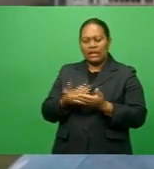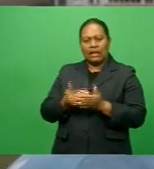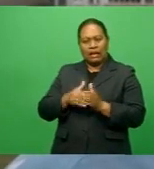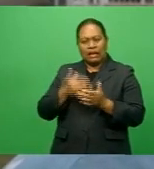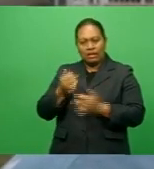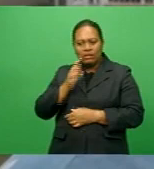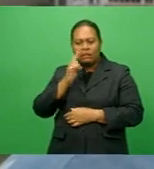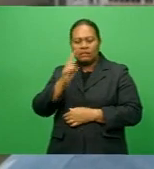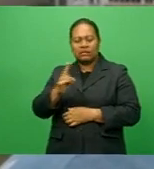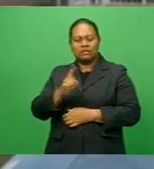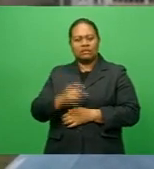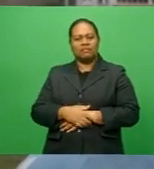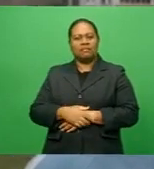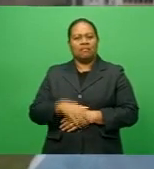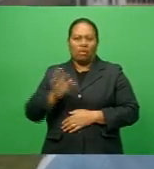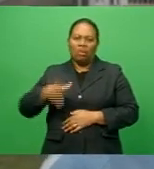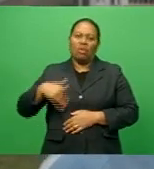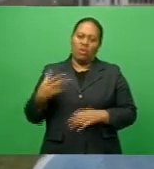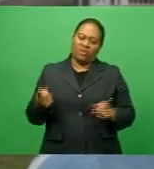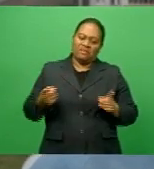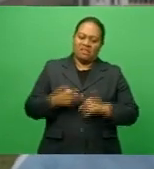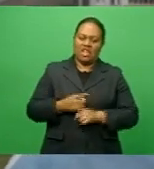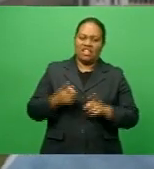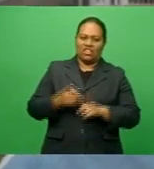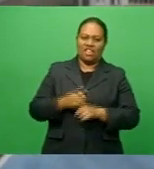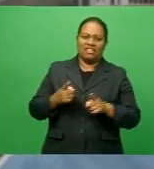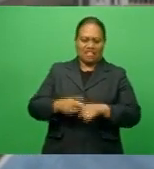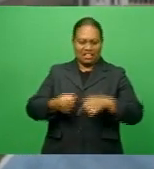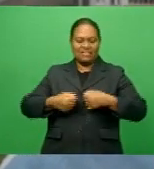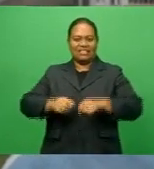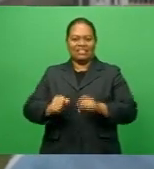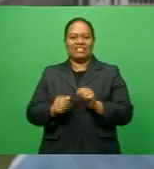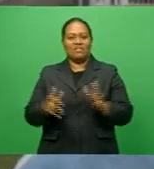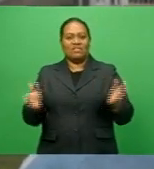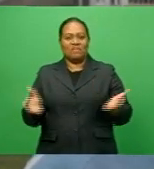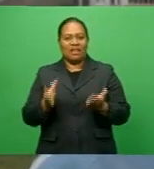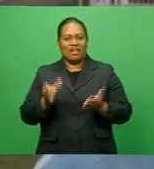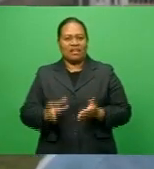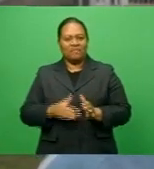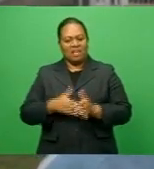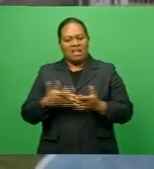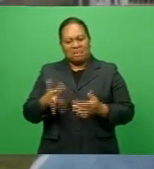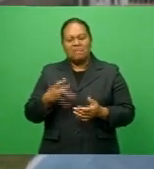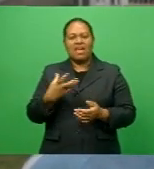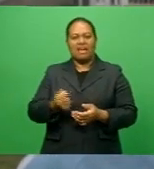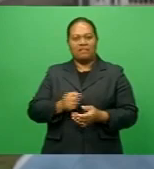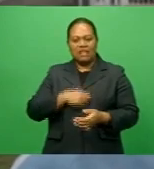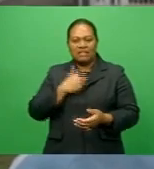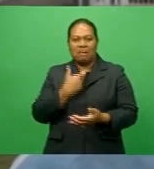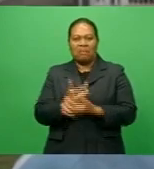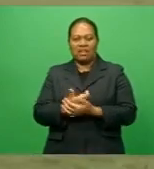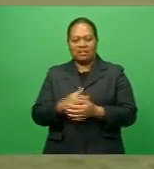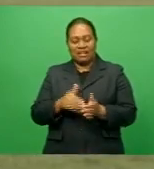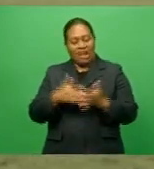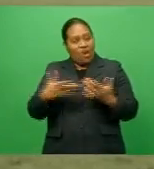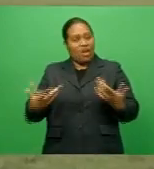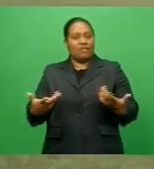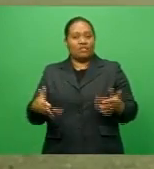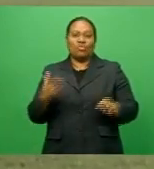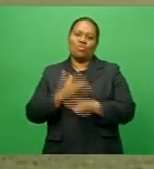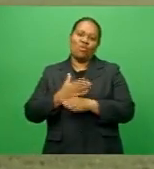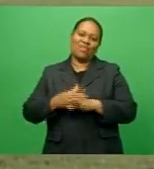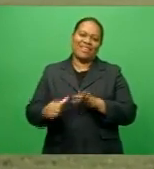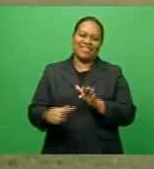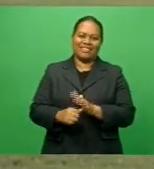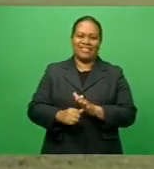recently we have played and they have always changed their system of play. So I know there will be a surprise coming in and we have to really work hard for them.